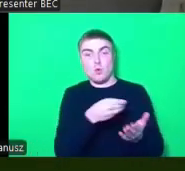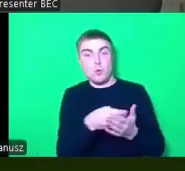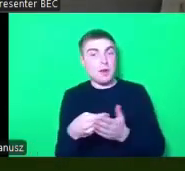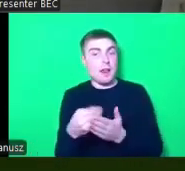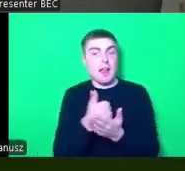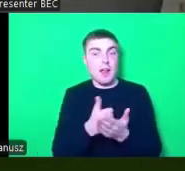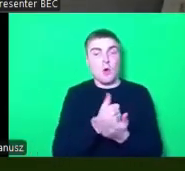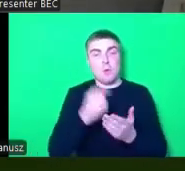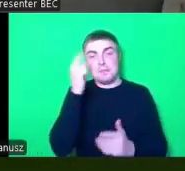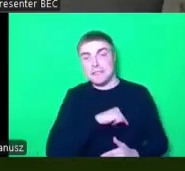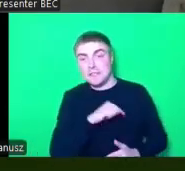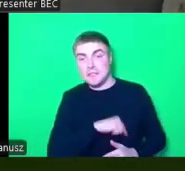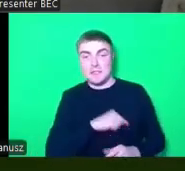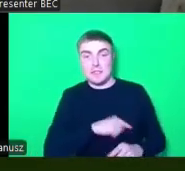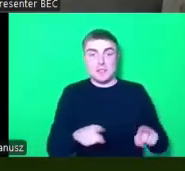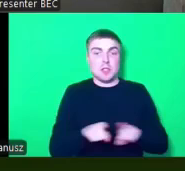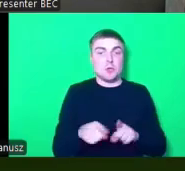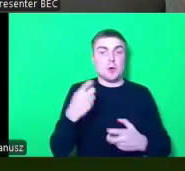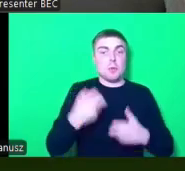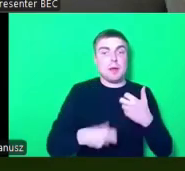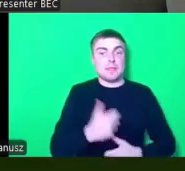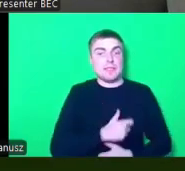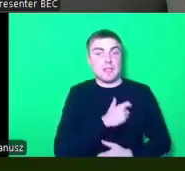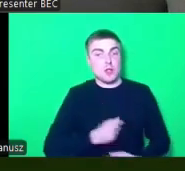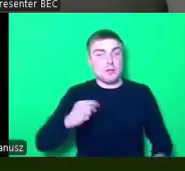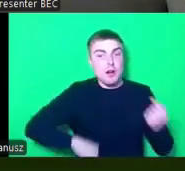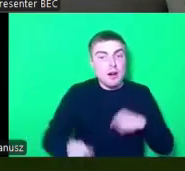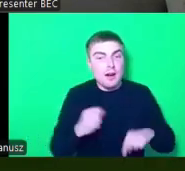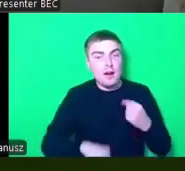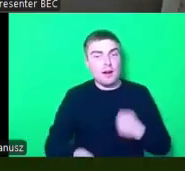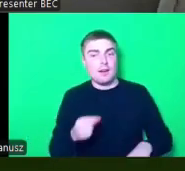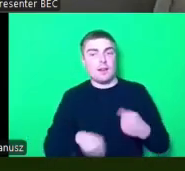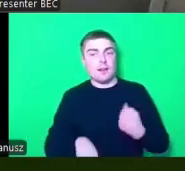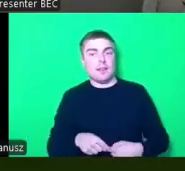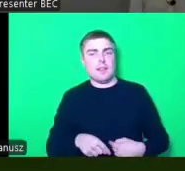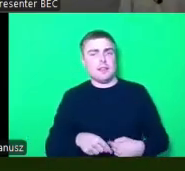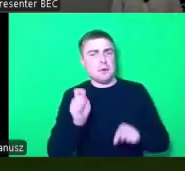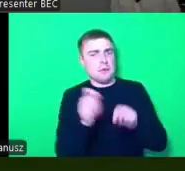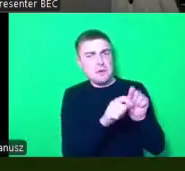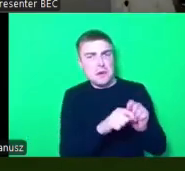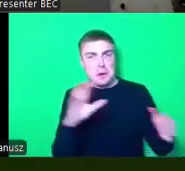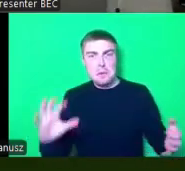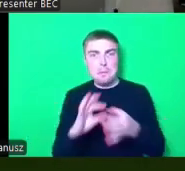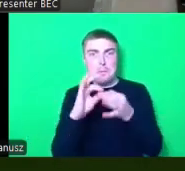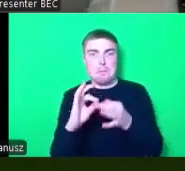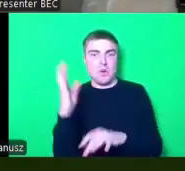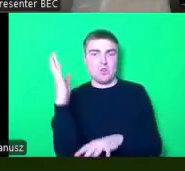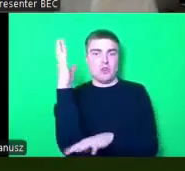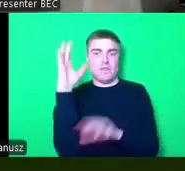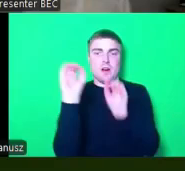cardiovascular problems. And they related that to tree cover. And as you can see